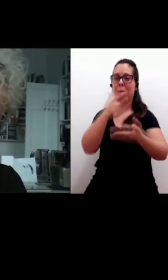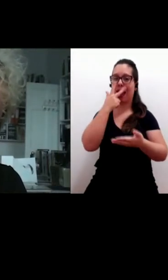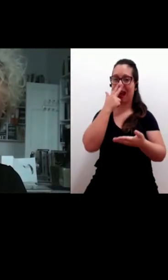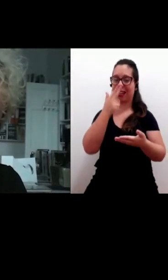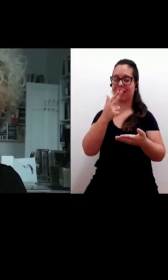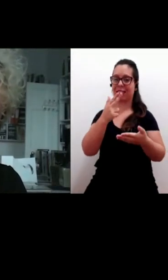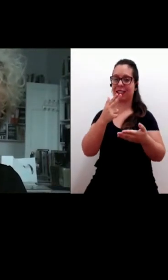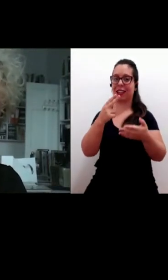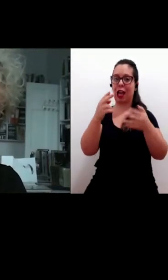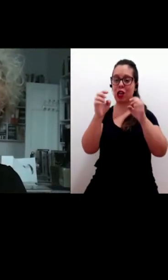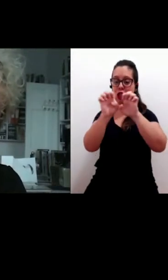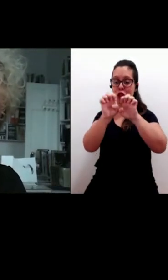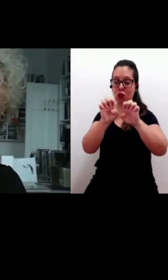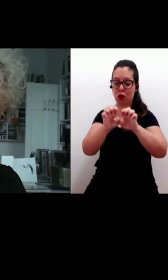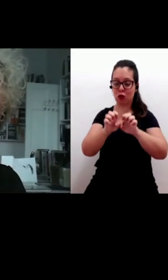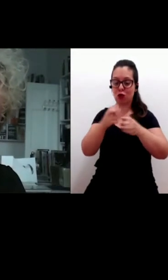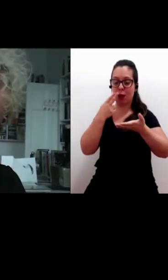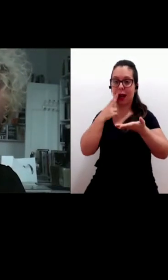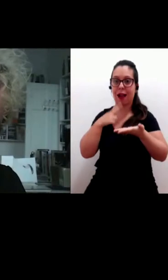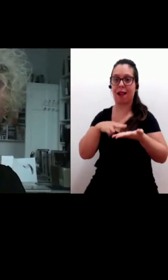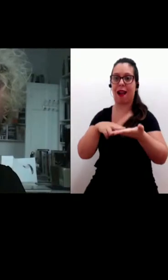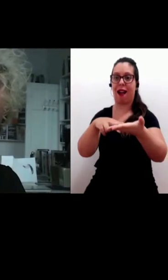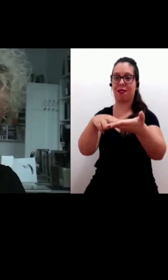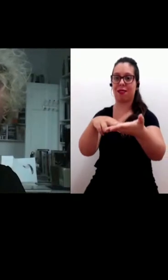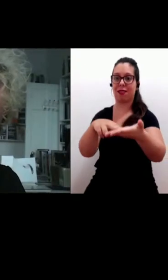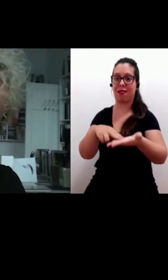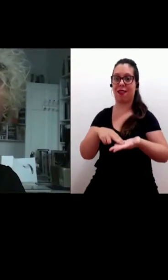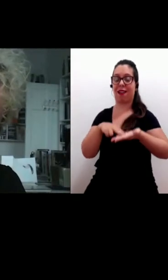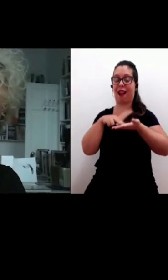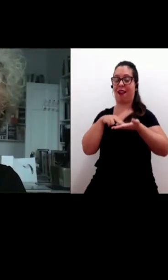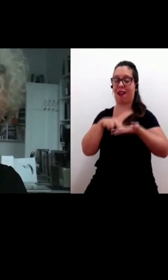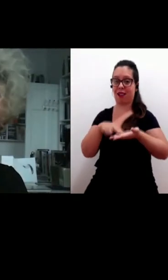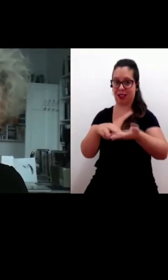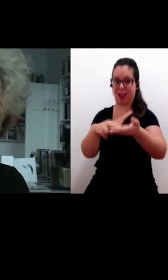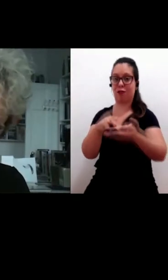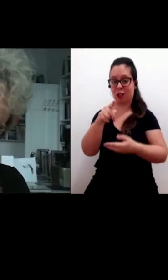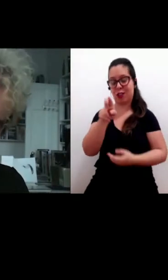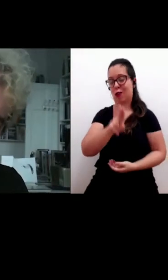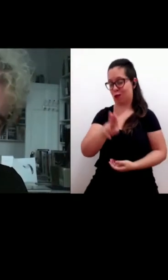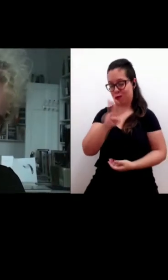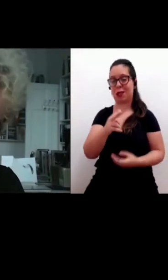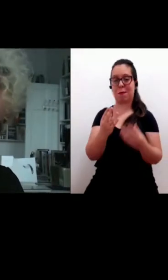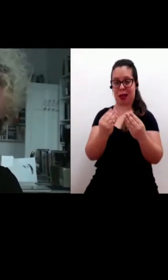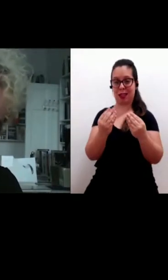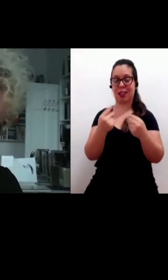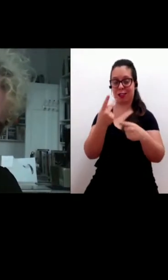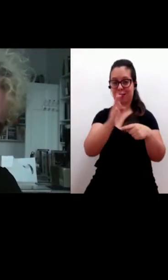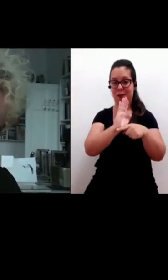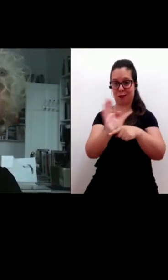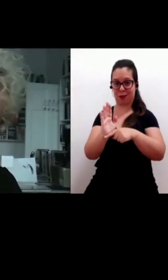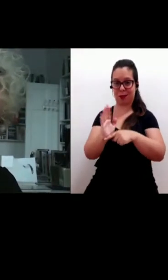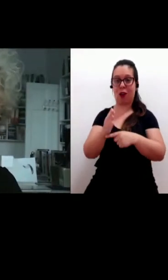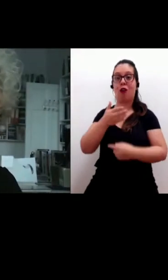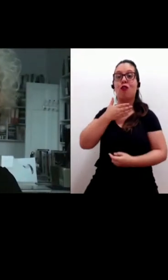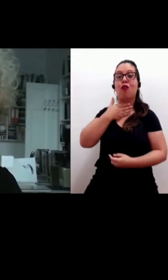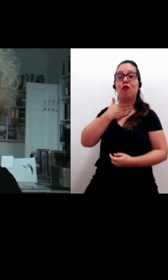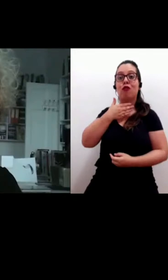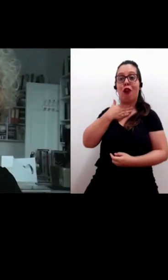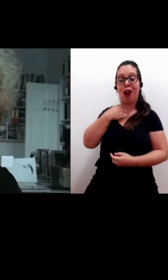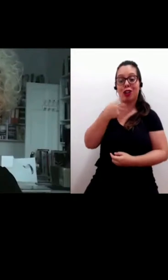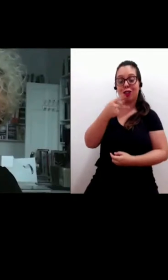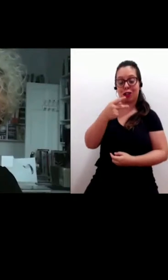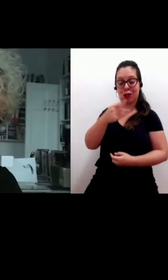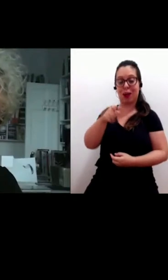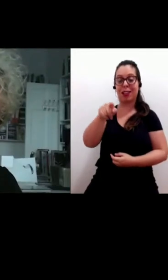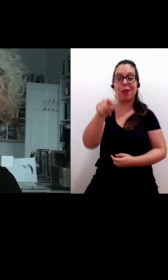in many of your films. You are using your voice and you are inviting her to use her voice to narrate her pieces of the